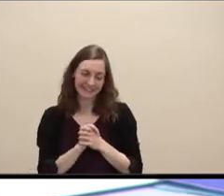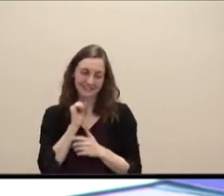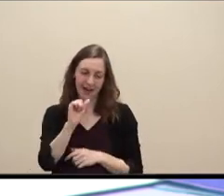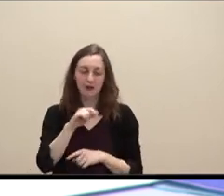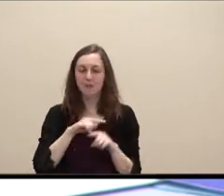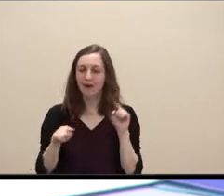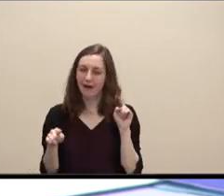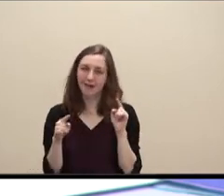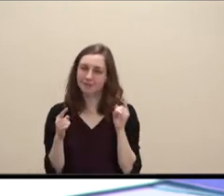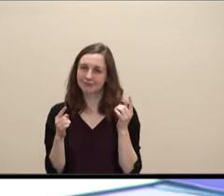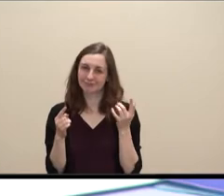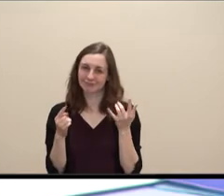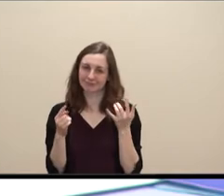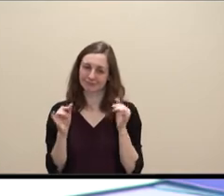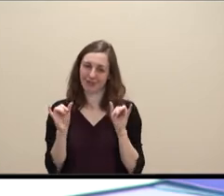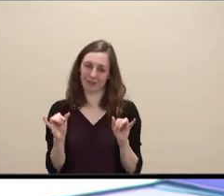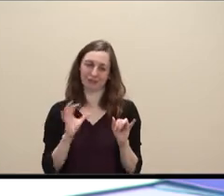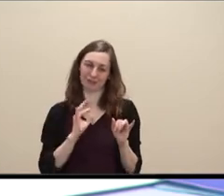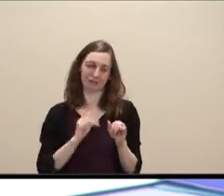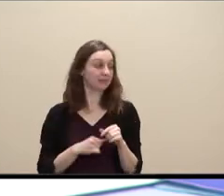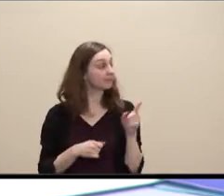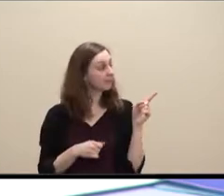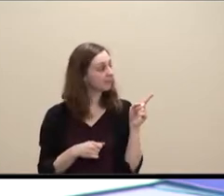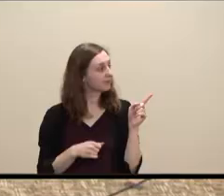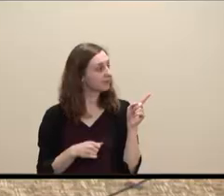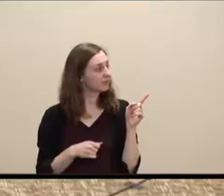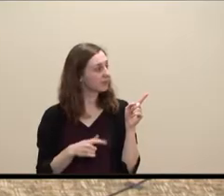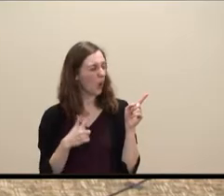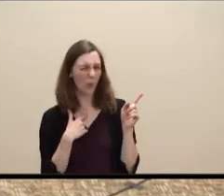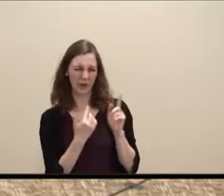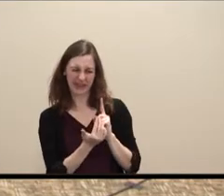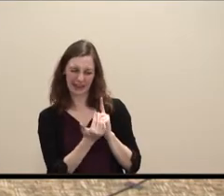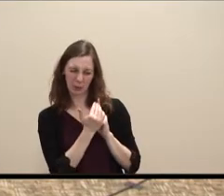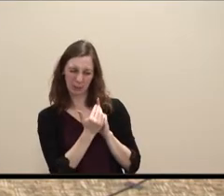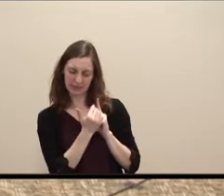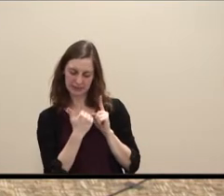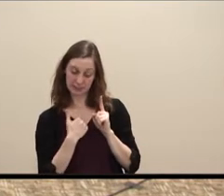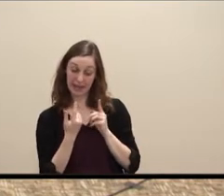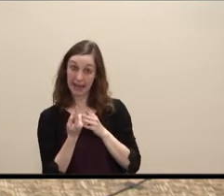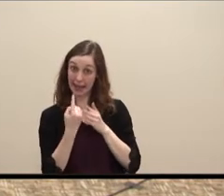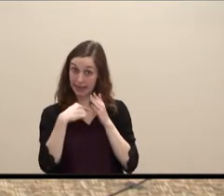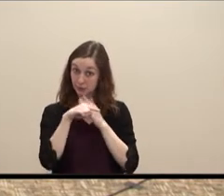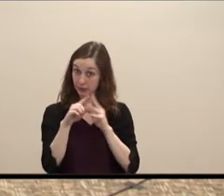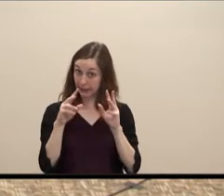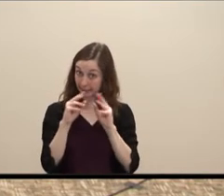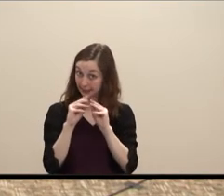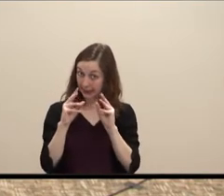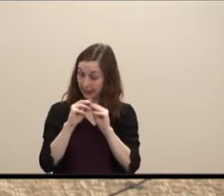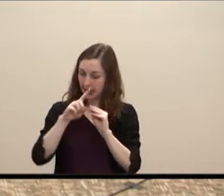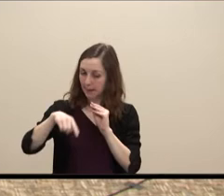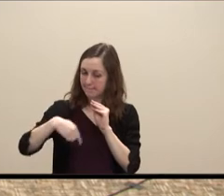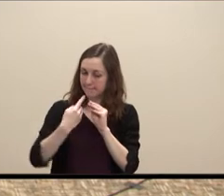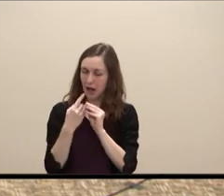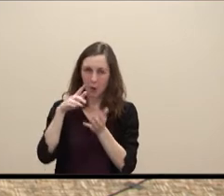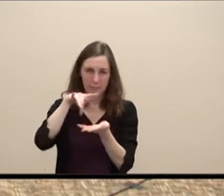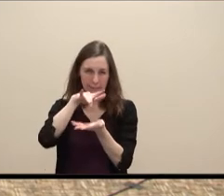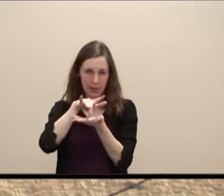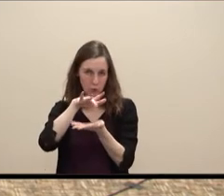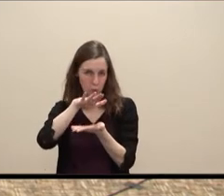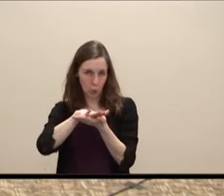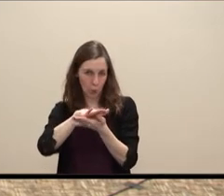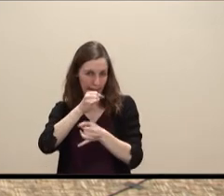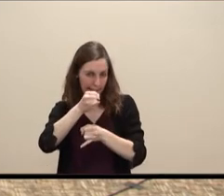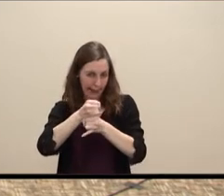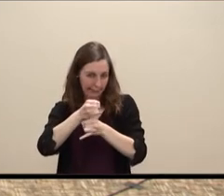Well, so that reminds me, next week's meeting is about middle school campuses. And so that'll be